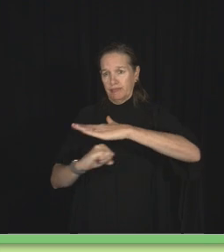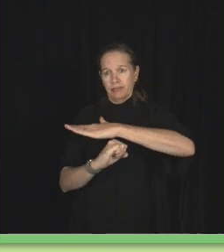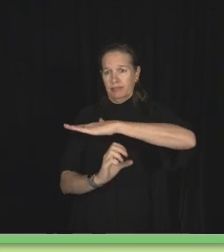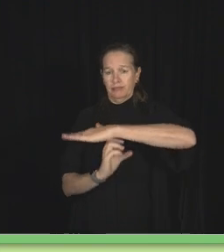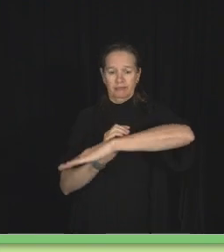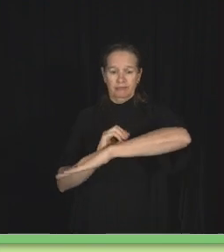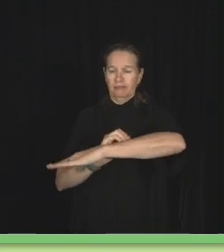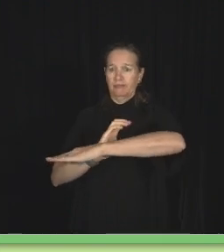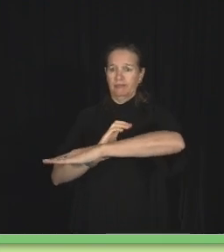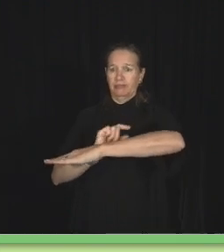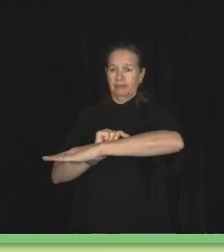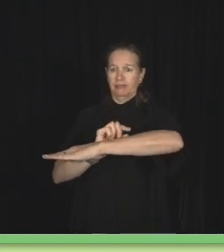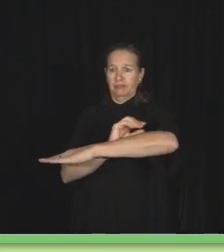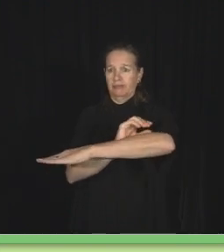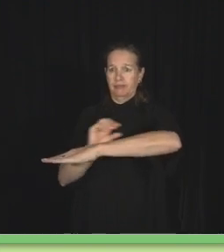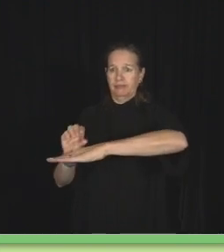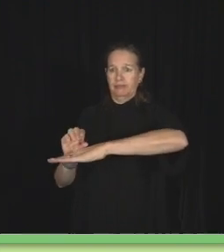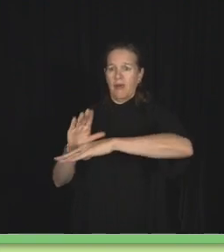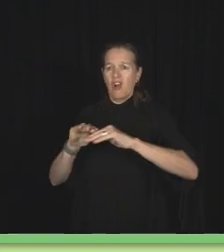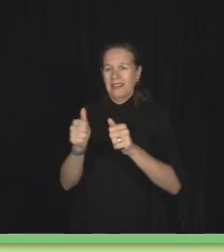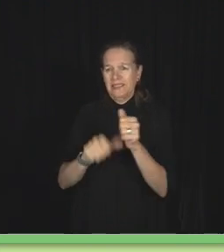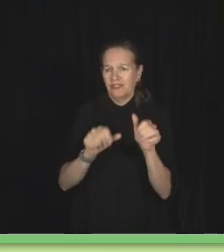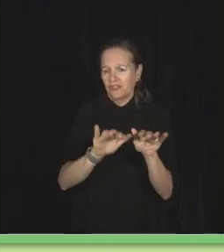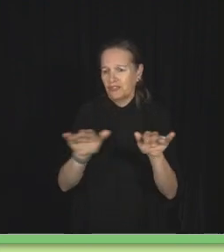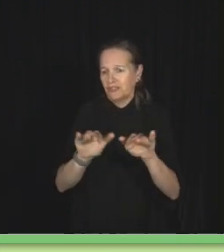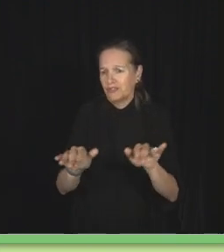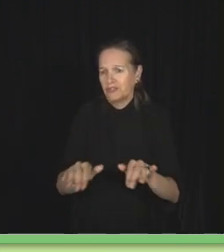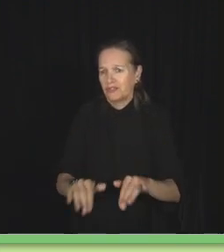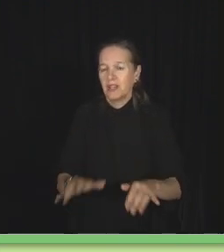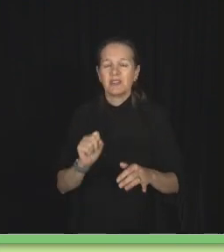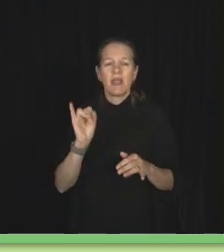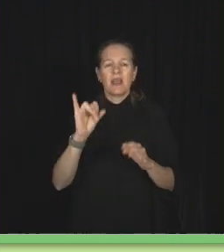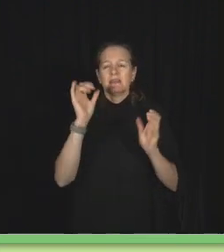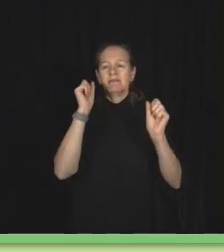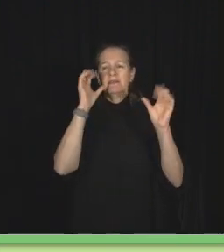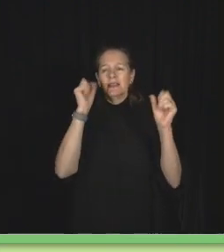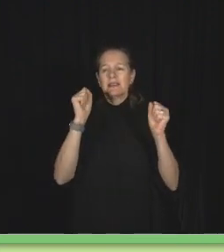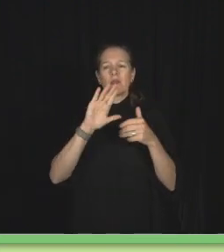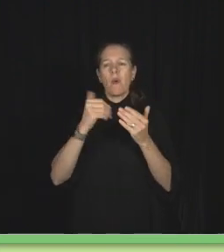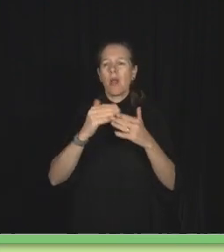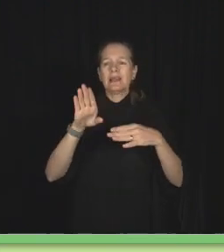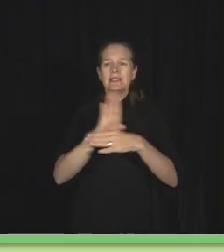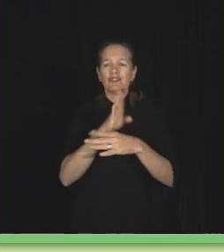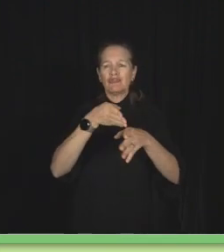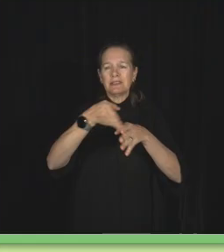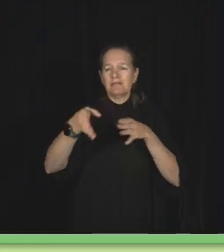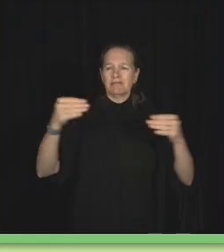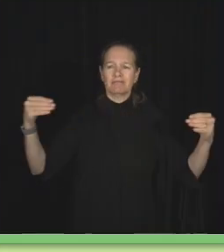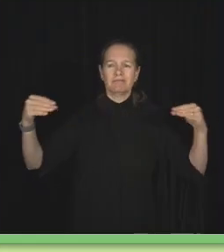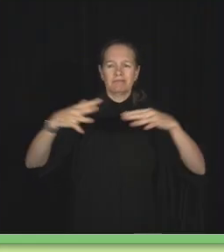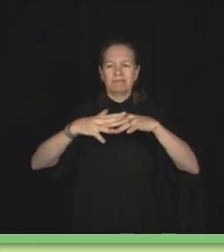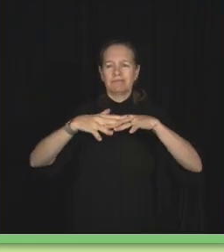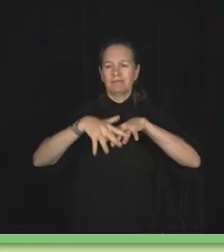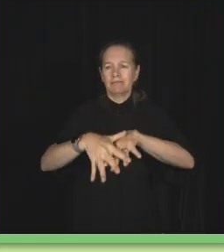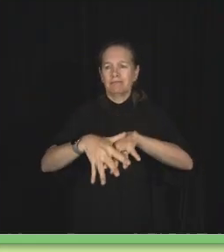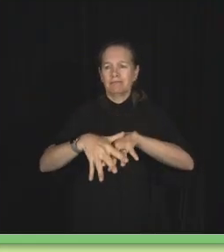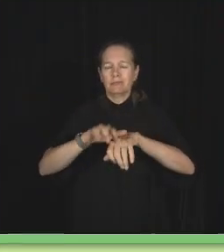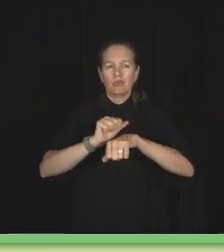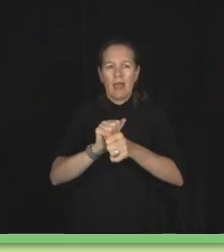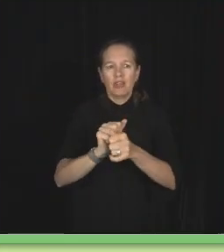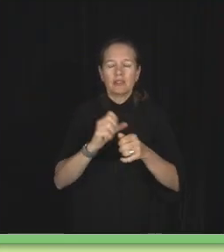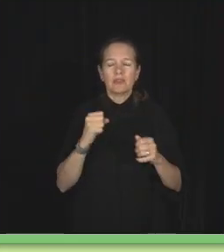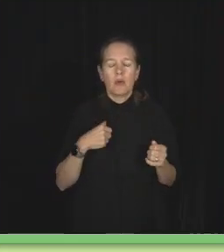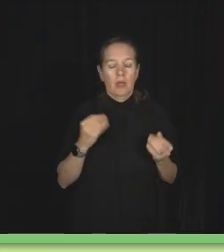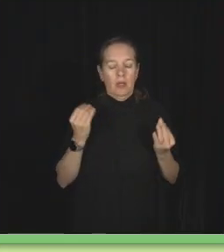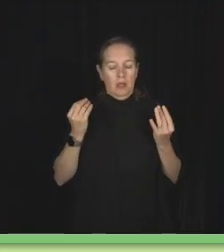and compatible across these things, which is truly amazing. It basically brought the whole industry together. So with putting our minds together, we're like,